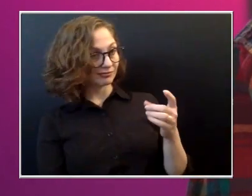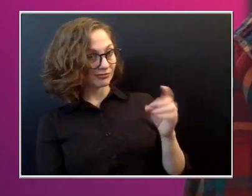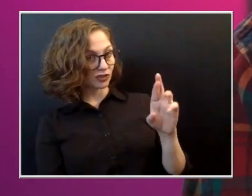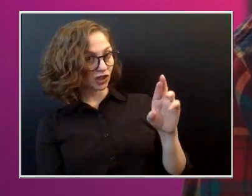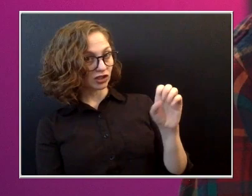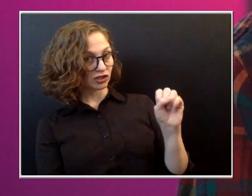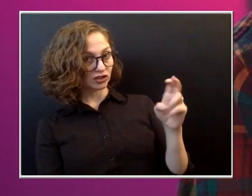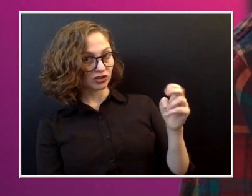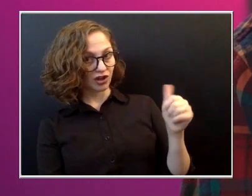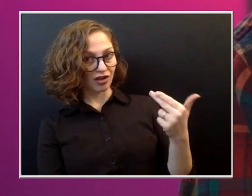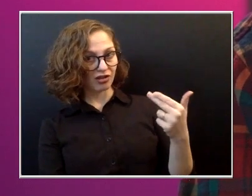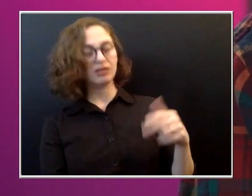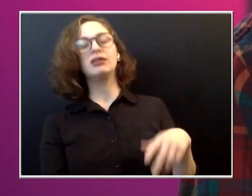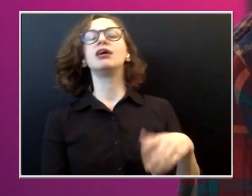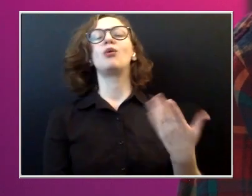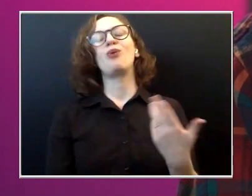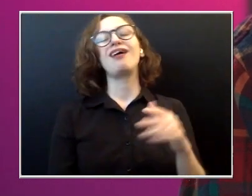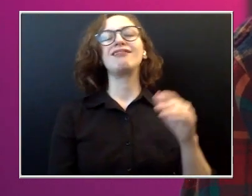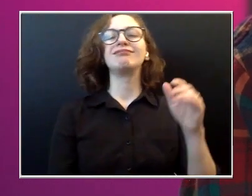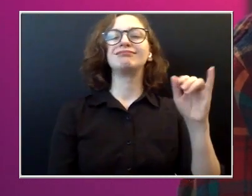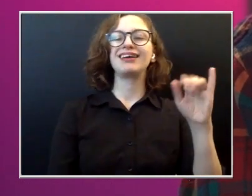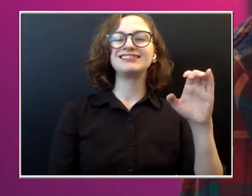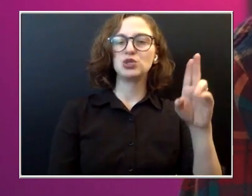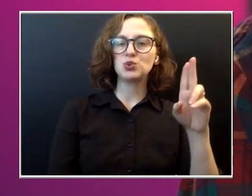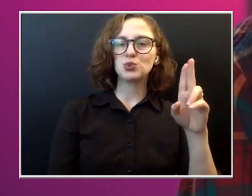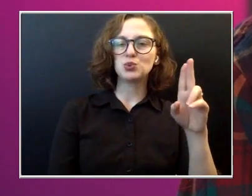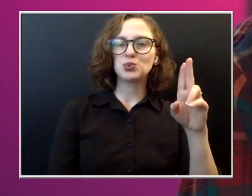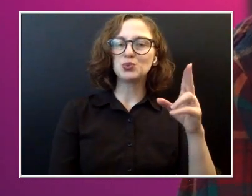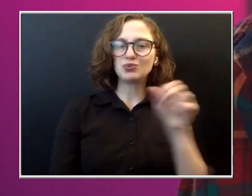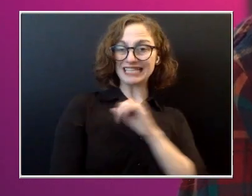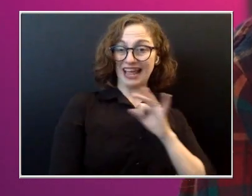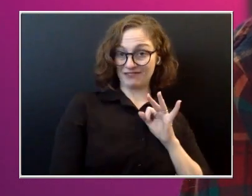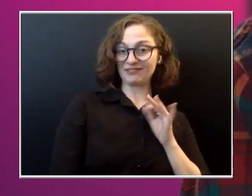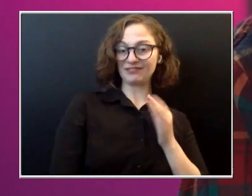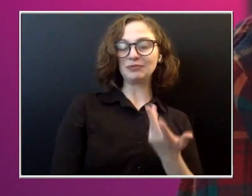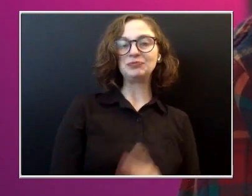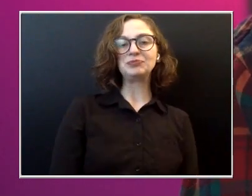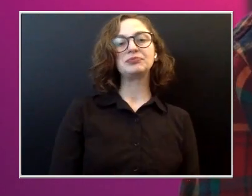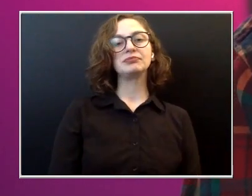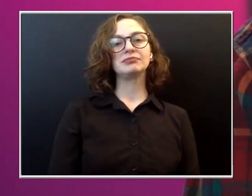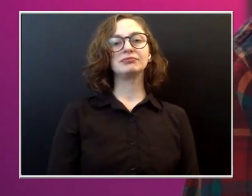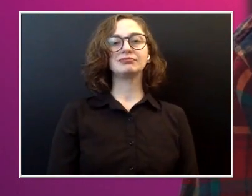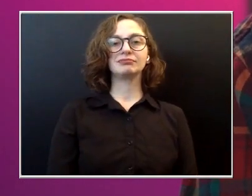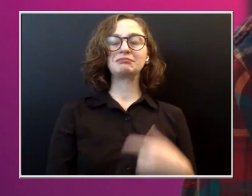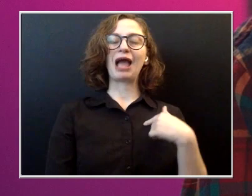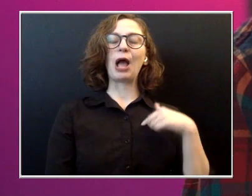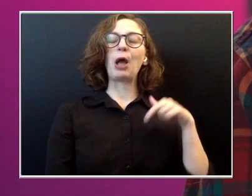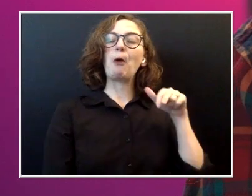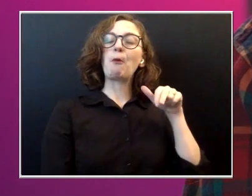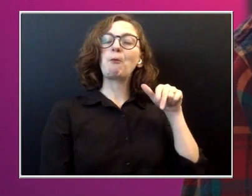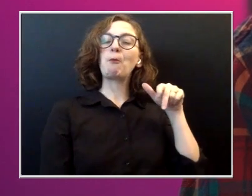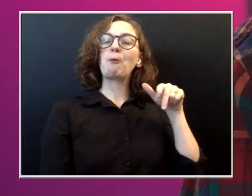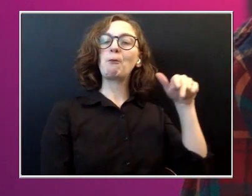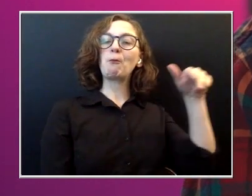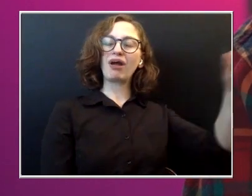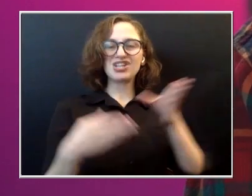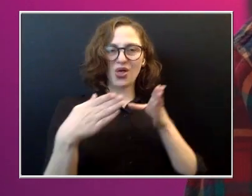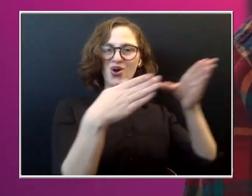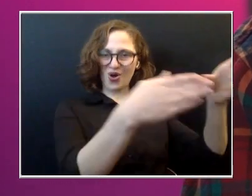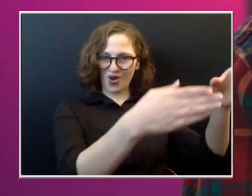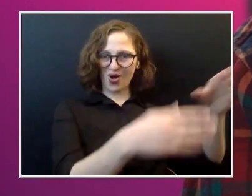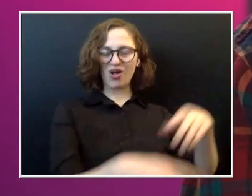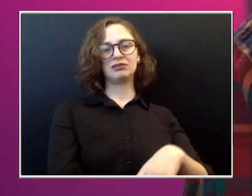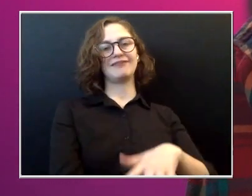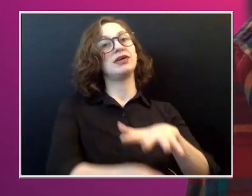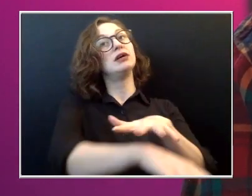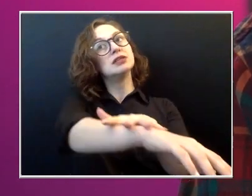ICU. And I took a little trip down the hall very slowly. There was 3 or 4 nurses and a